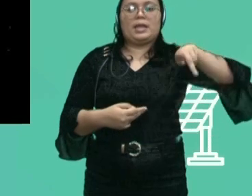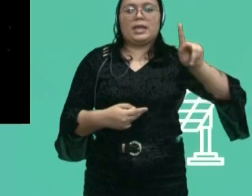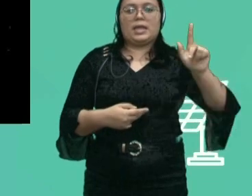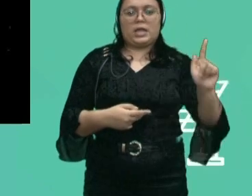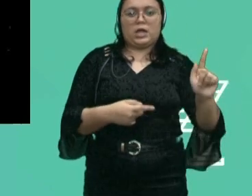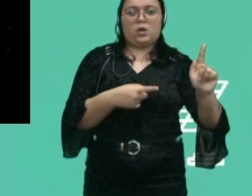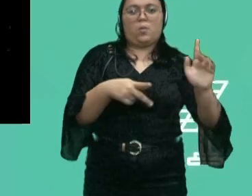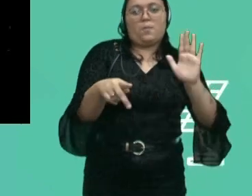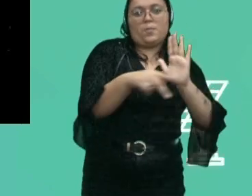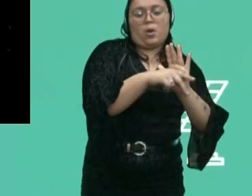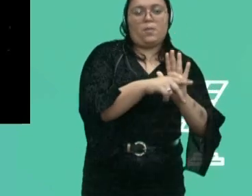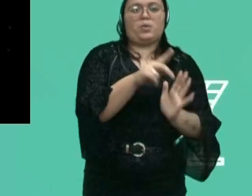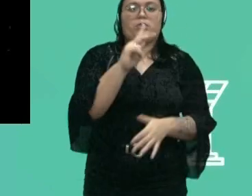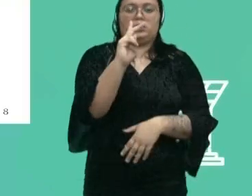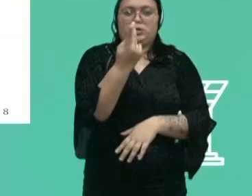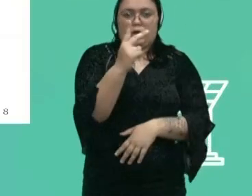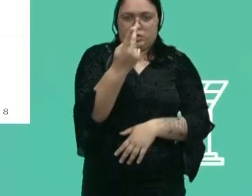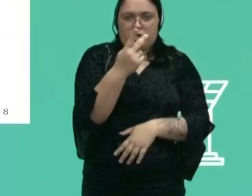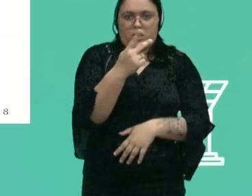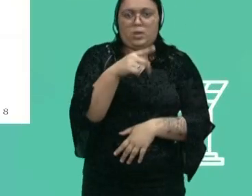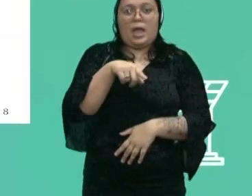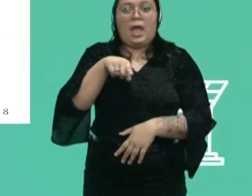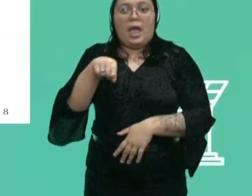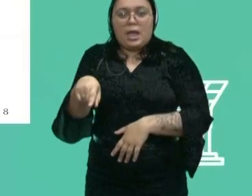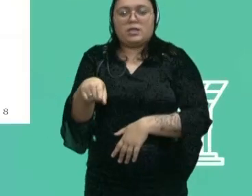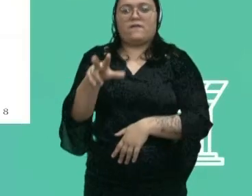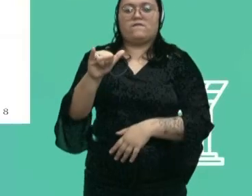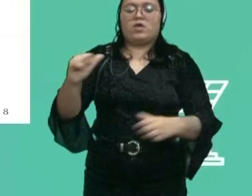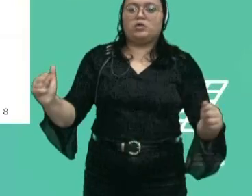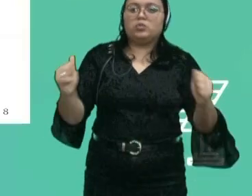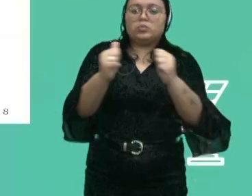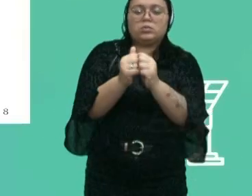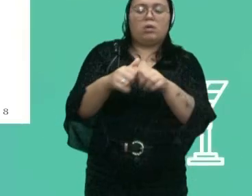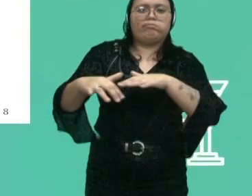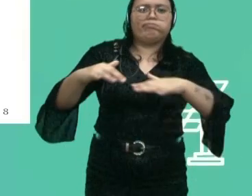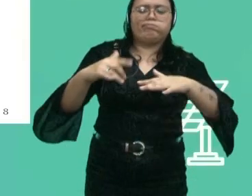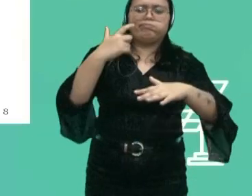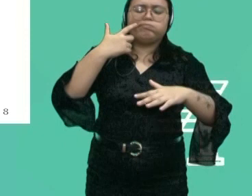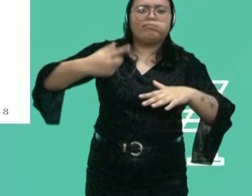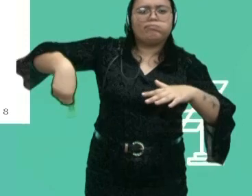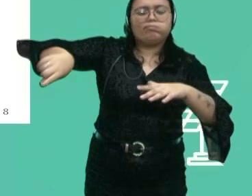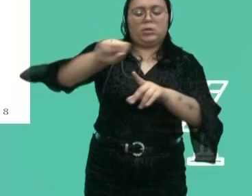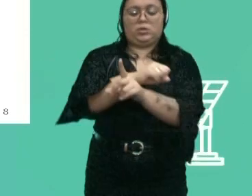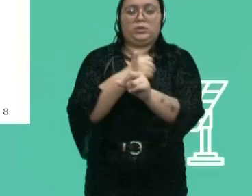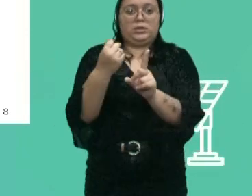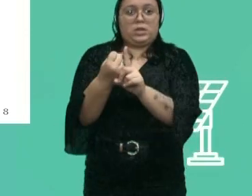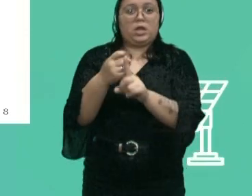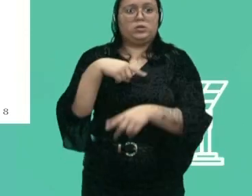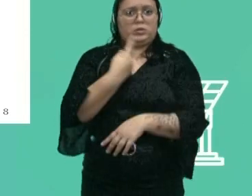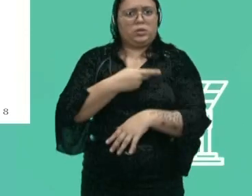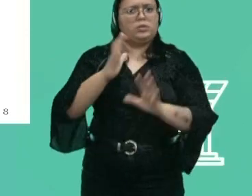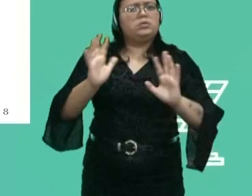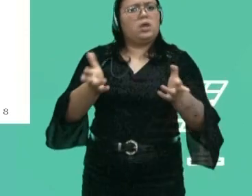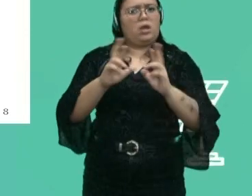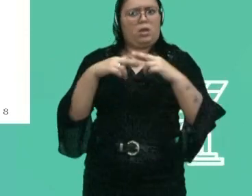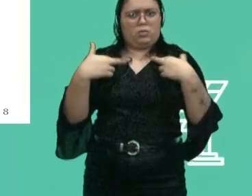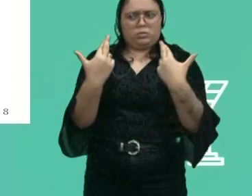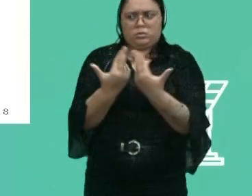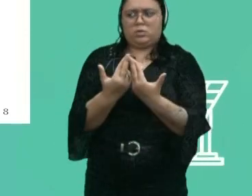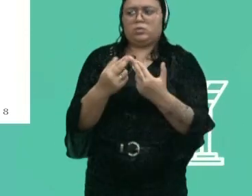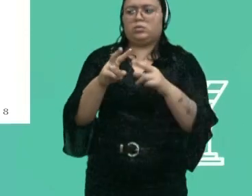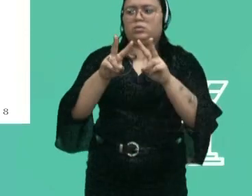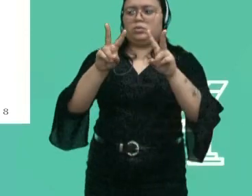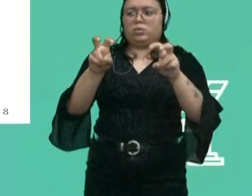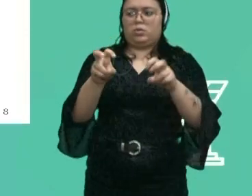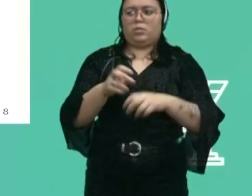galvanize the community. And so we had a summit with thousands of participants, Secretary